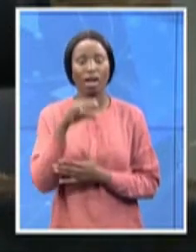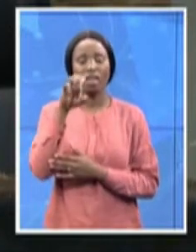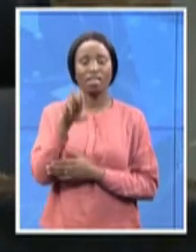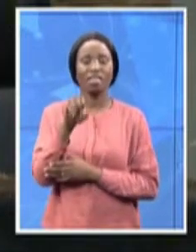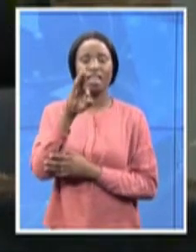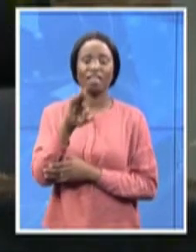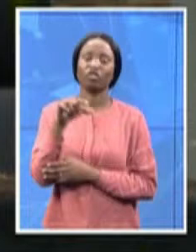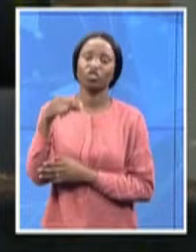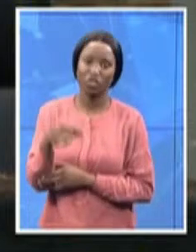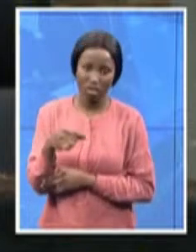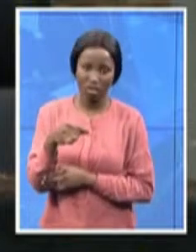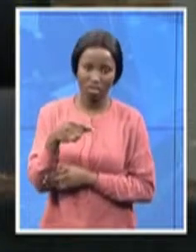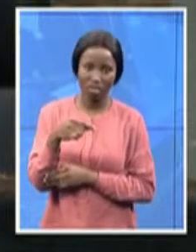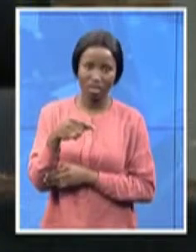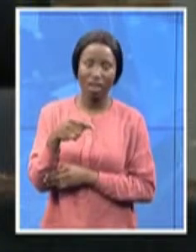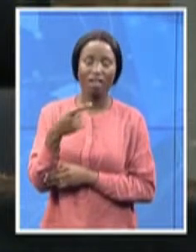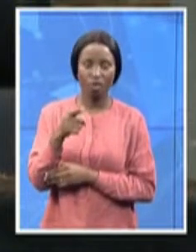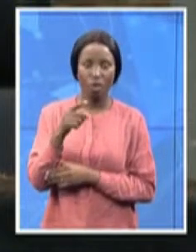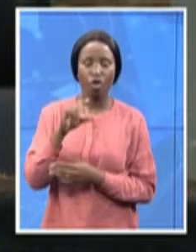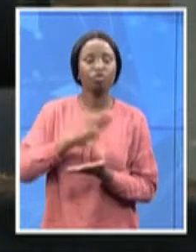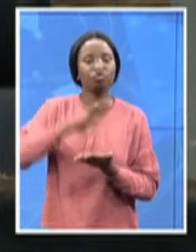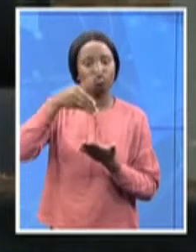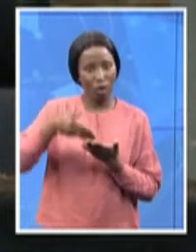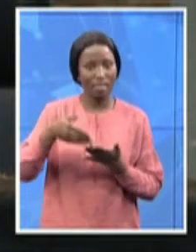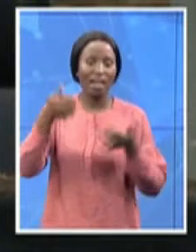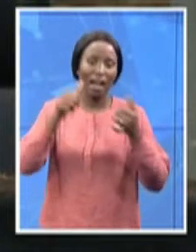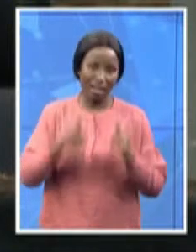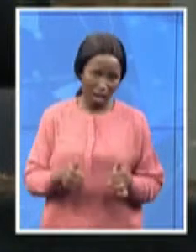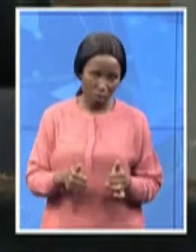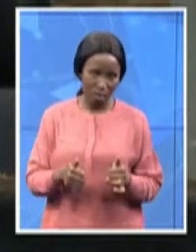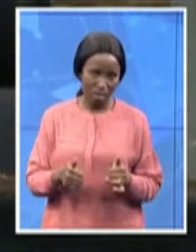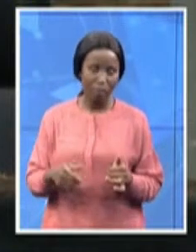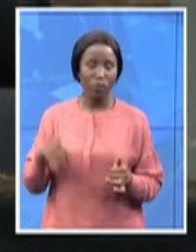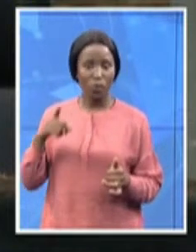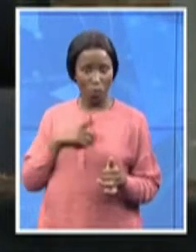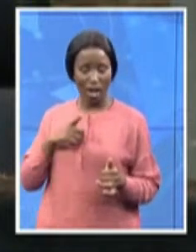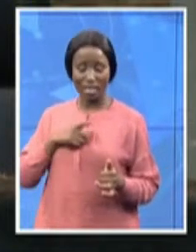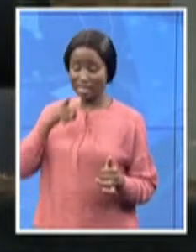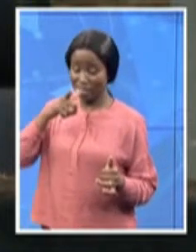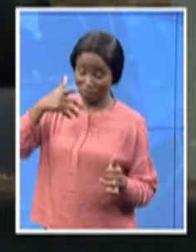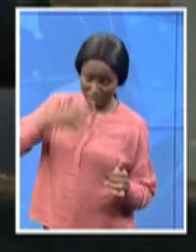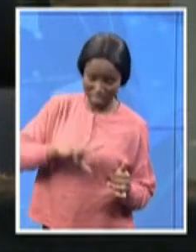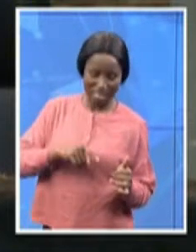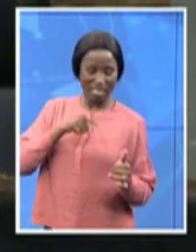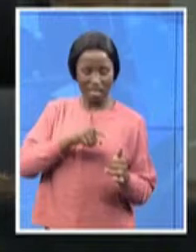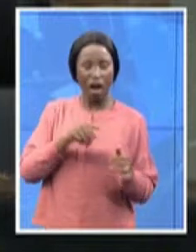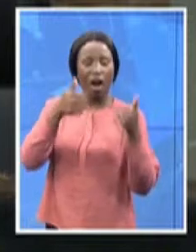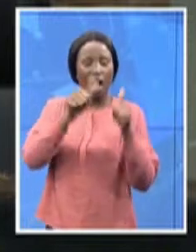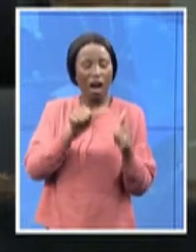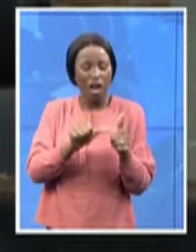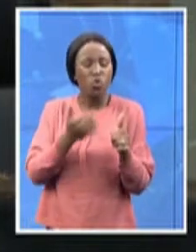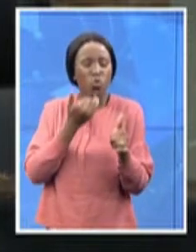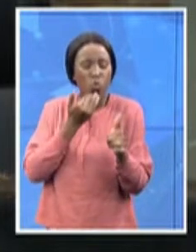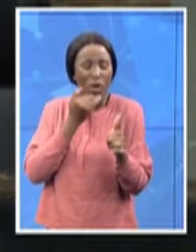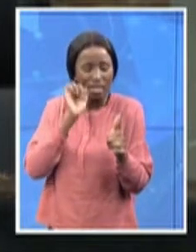which he was told belonged to Mr. Andile Ramaphosa. In his evidence, the CEO, Mr.